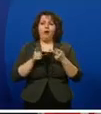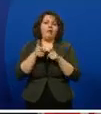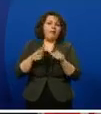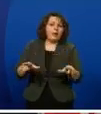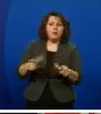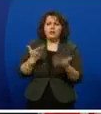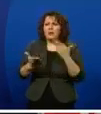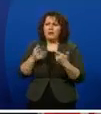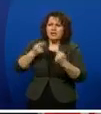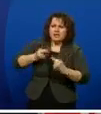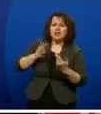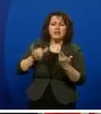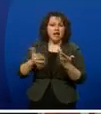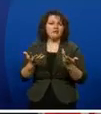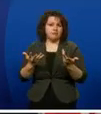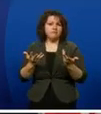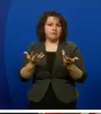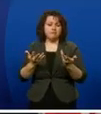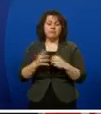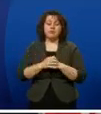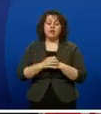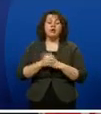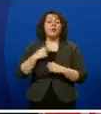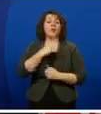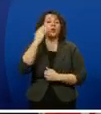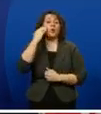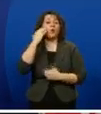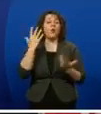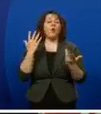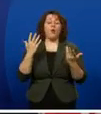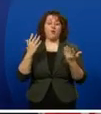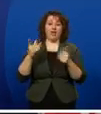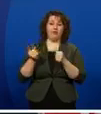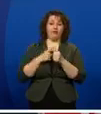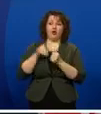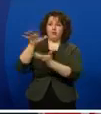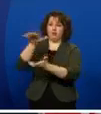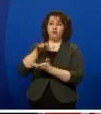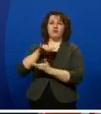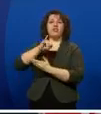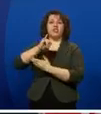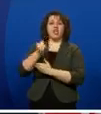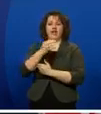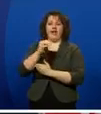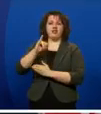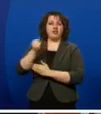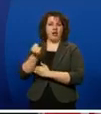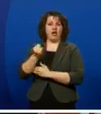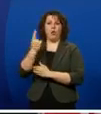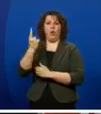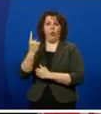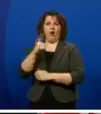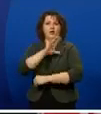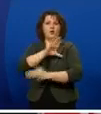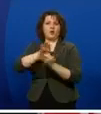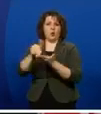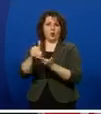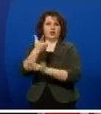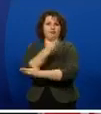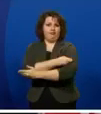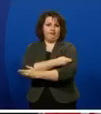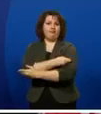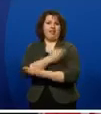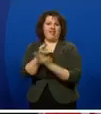language. So as you know also, we received our first shipment of the J&J single-dose vaccine last week